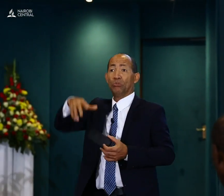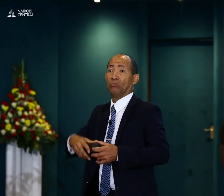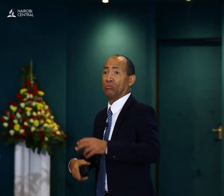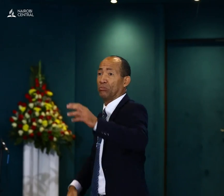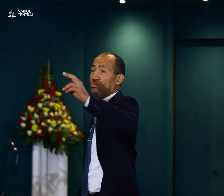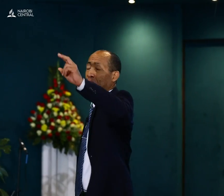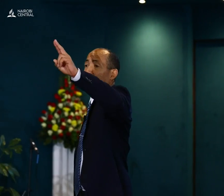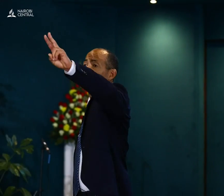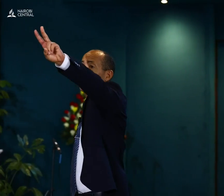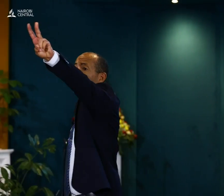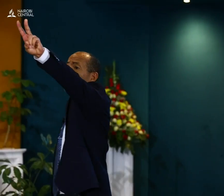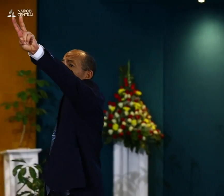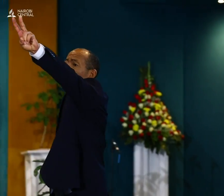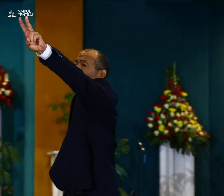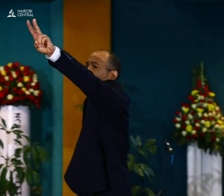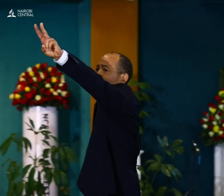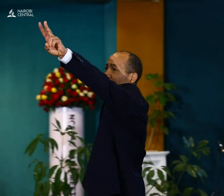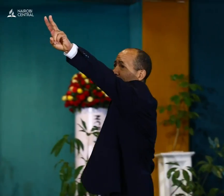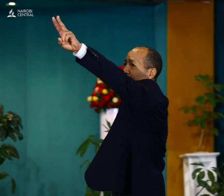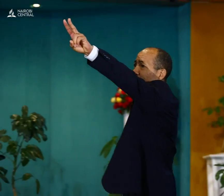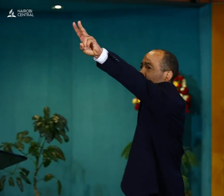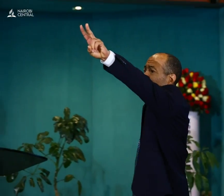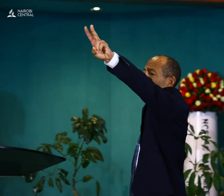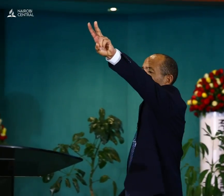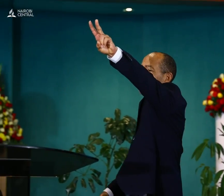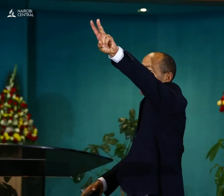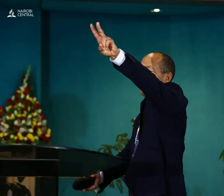Just two. Two.